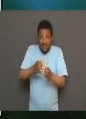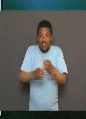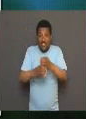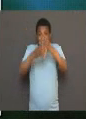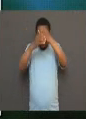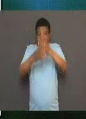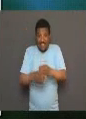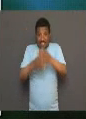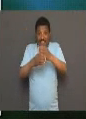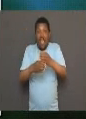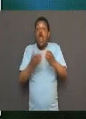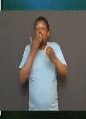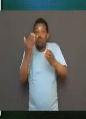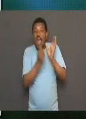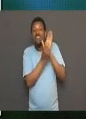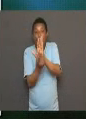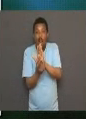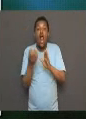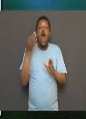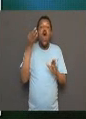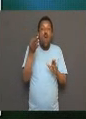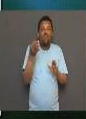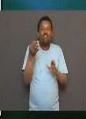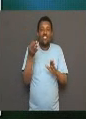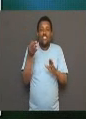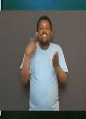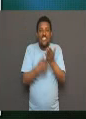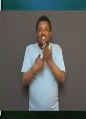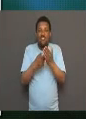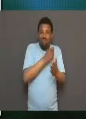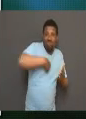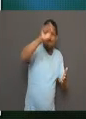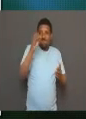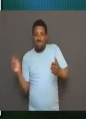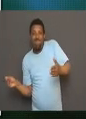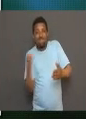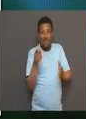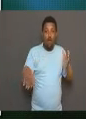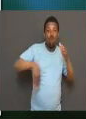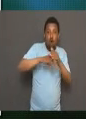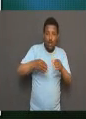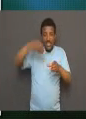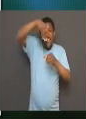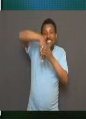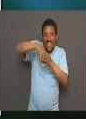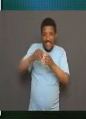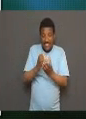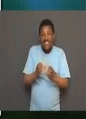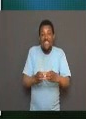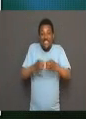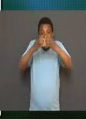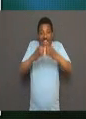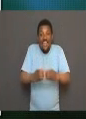good example of this is a tennis ball inside its